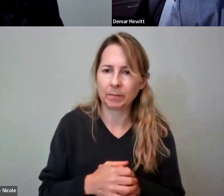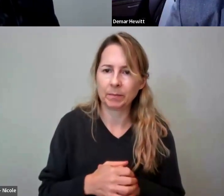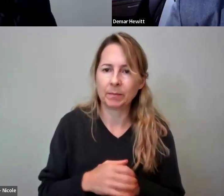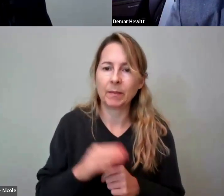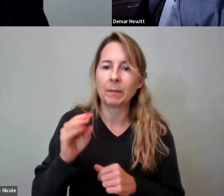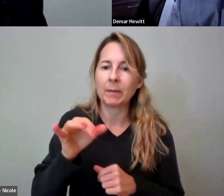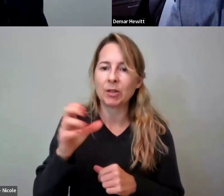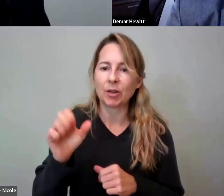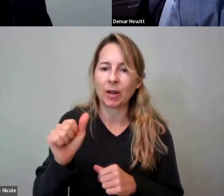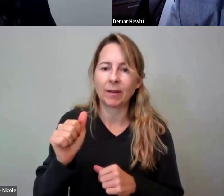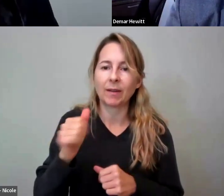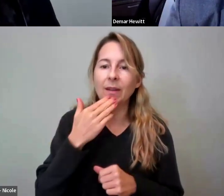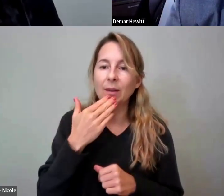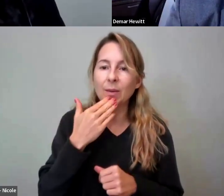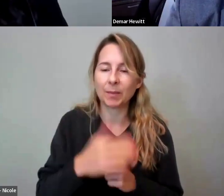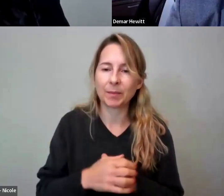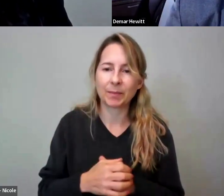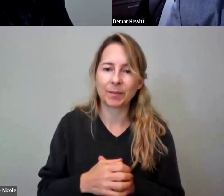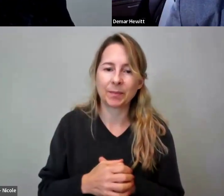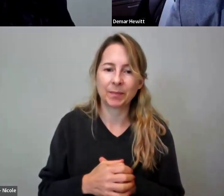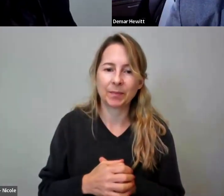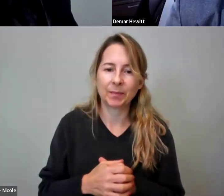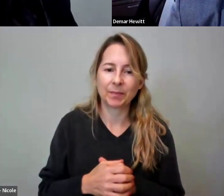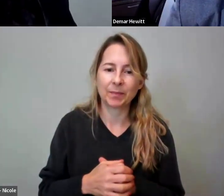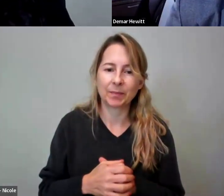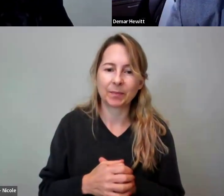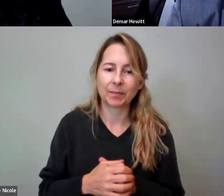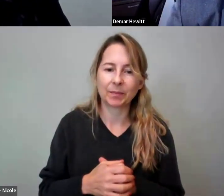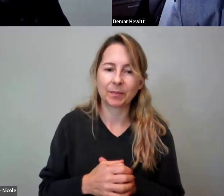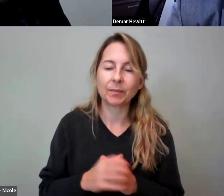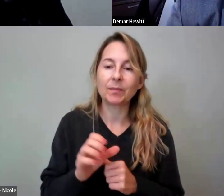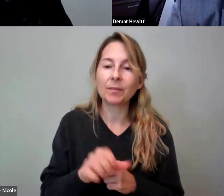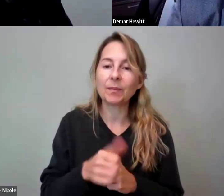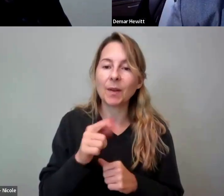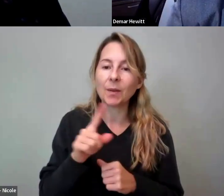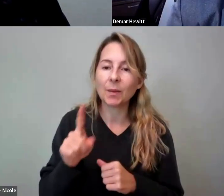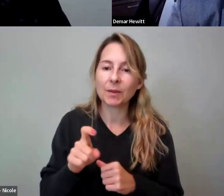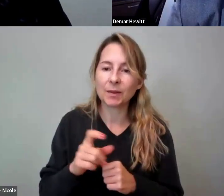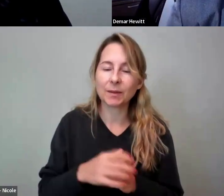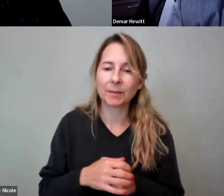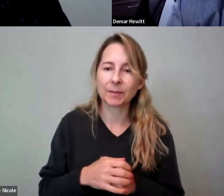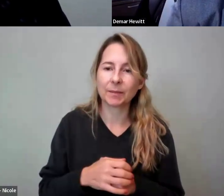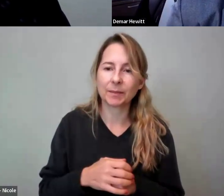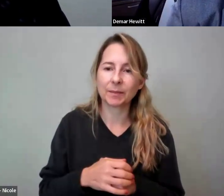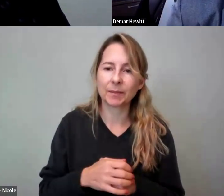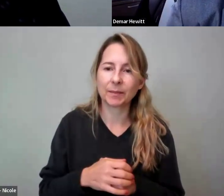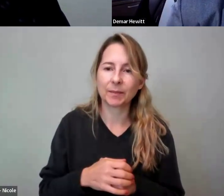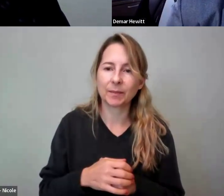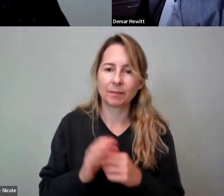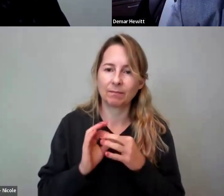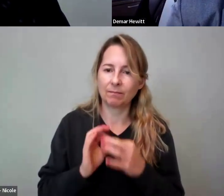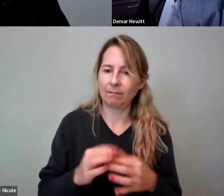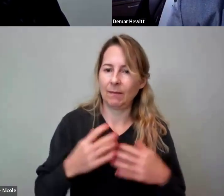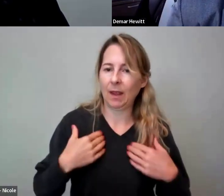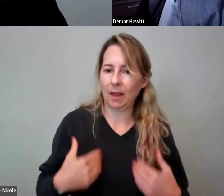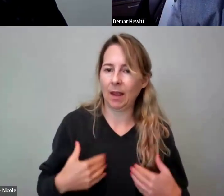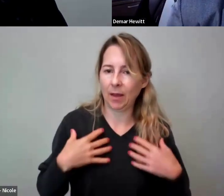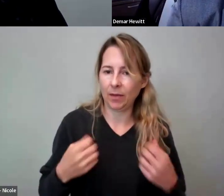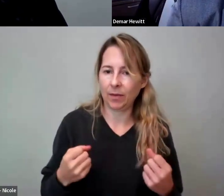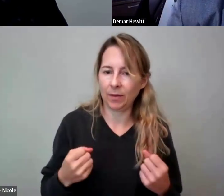you, Demar. Another question that is with regards to health. So, can you